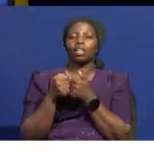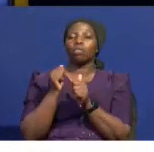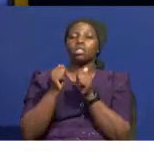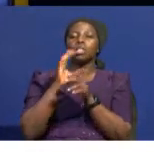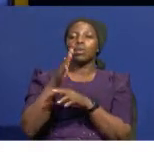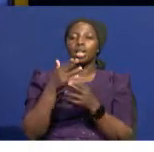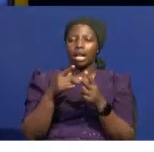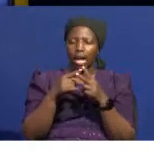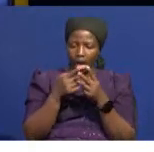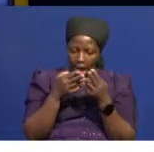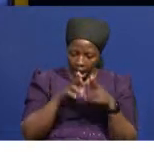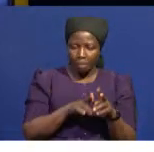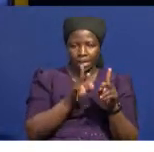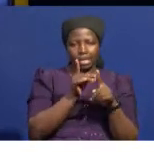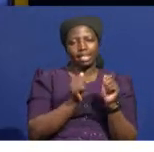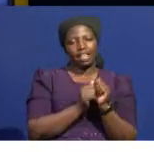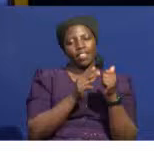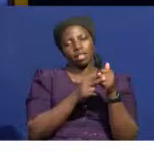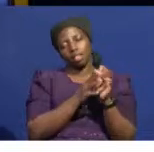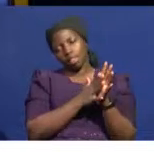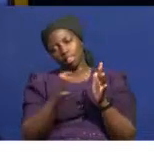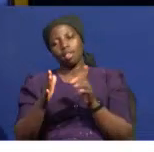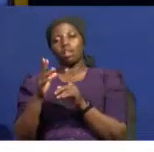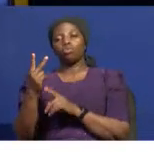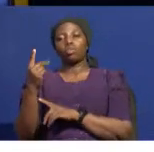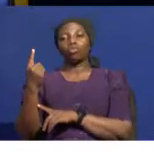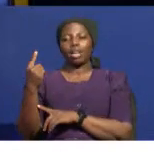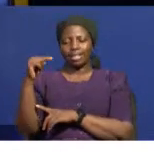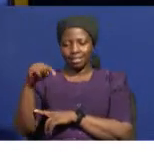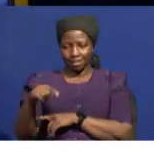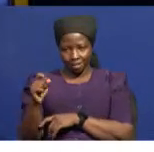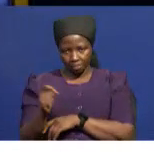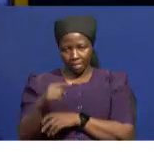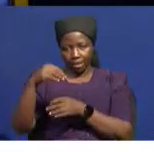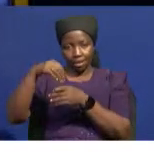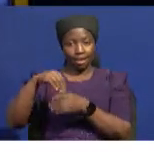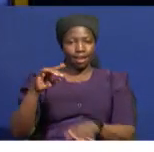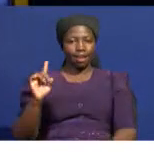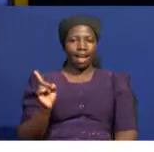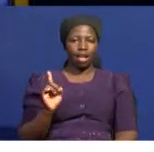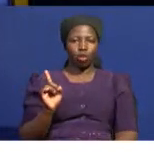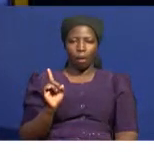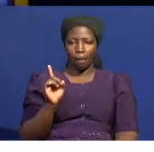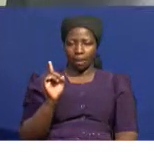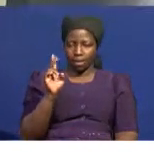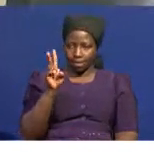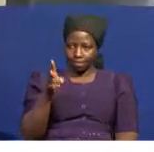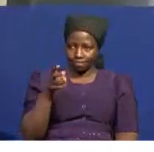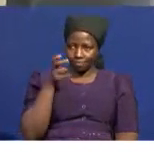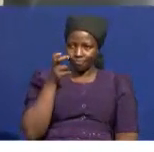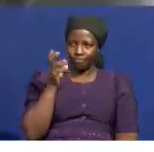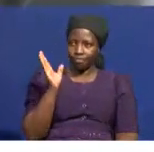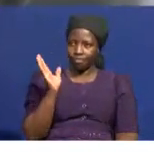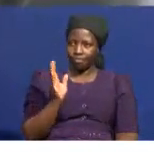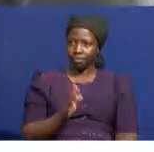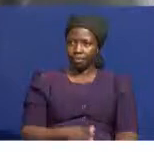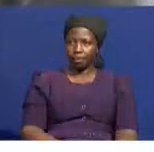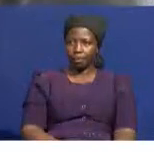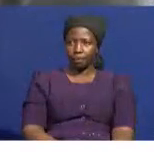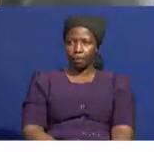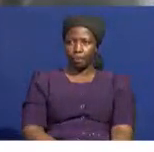the 17th to the 21st of this month here in Nairobi. Let's take a listen.